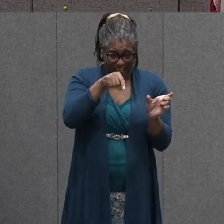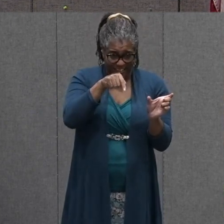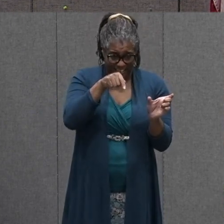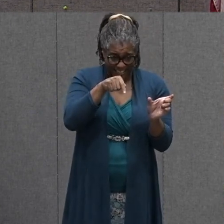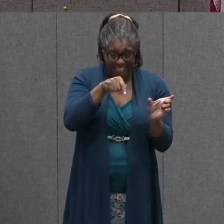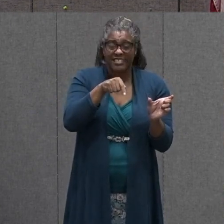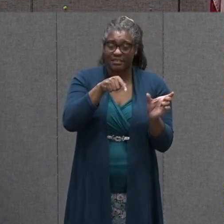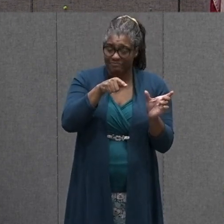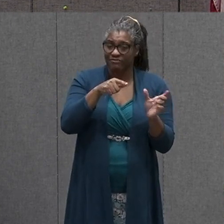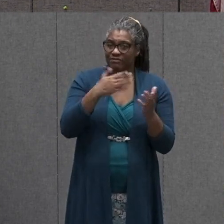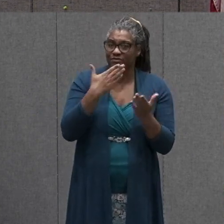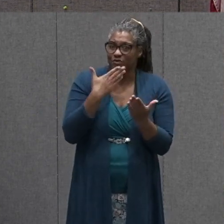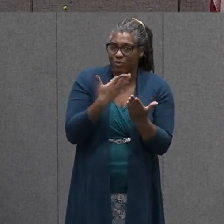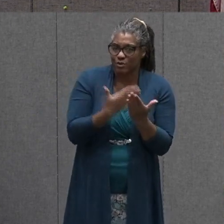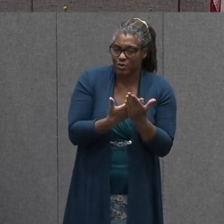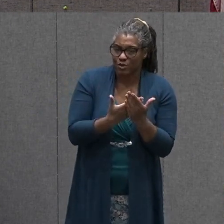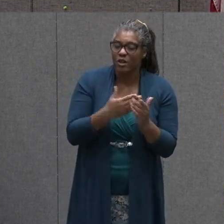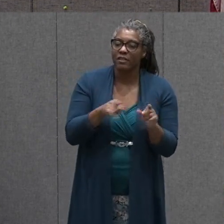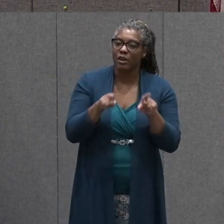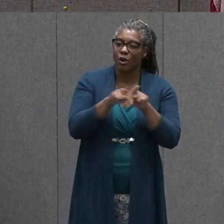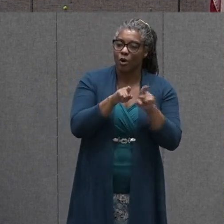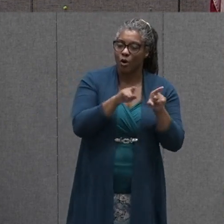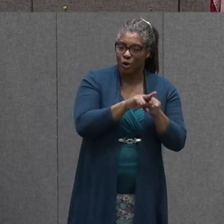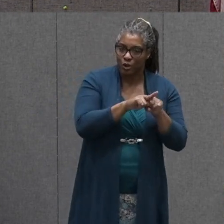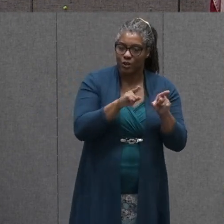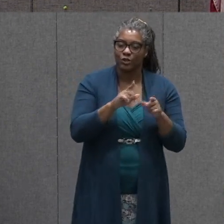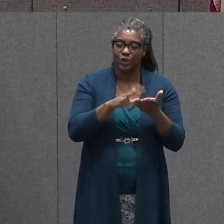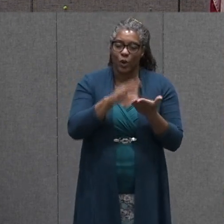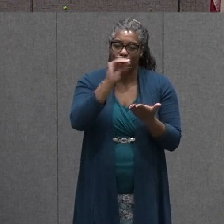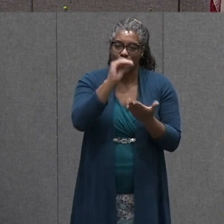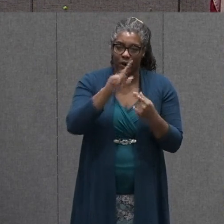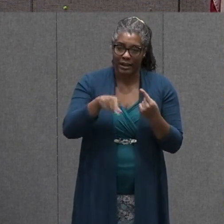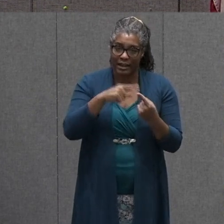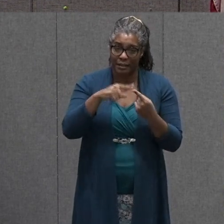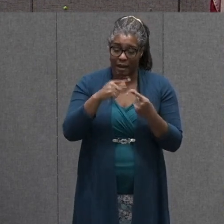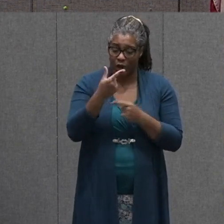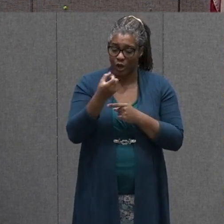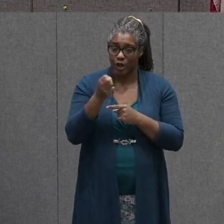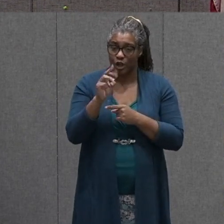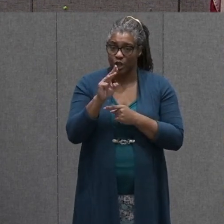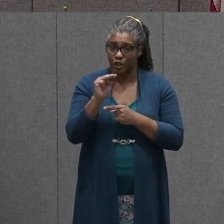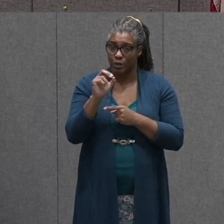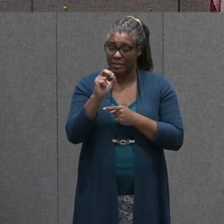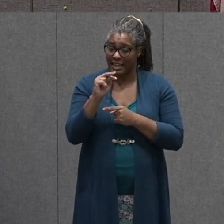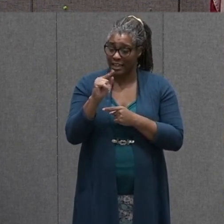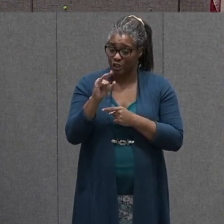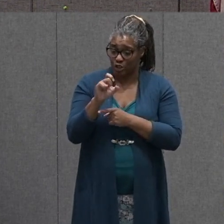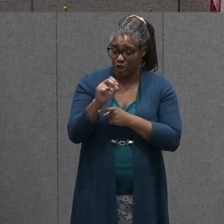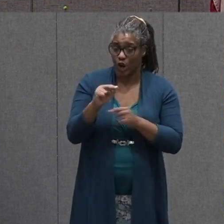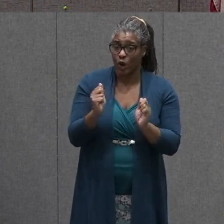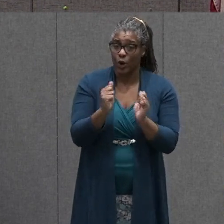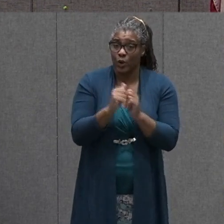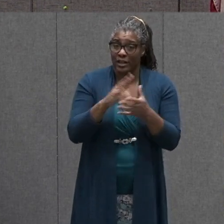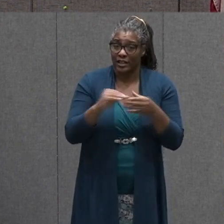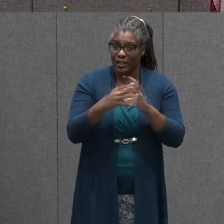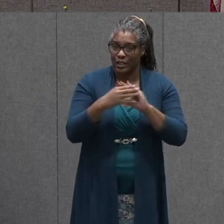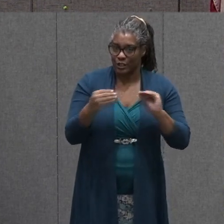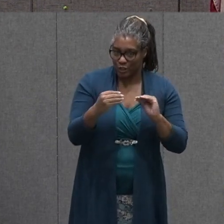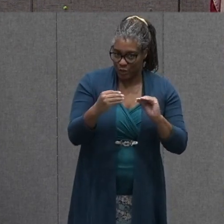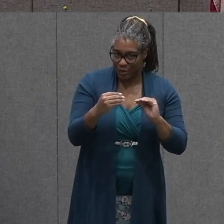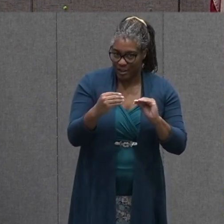Sometimes we get snow here, don't we? You can see the snow coming down into the sky, from the sky, right? Falling down